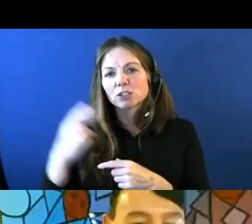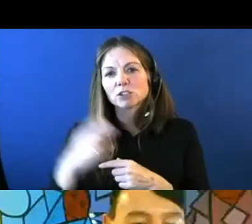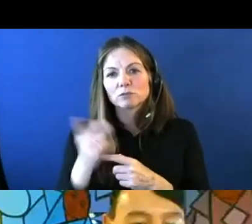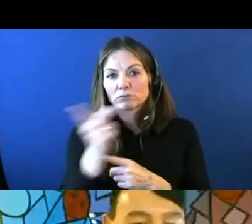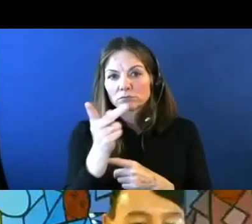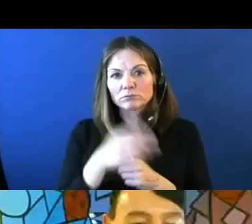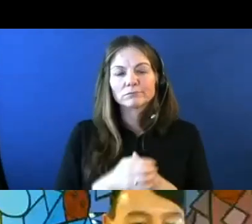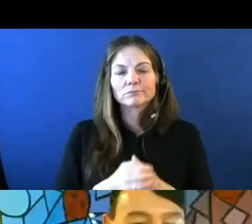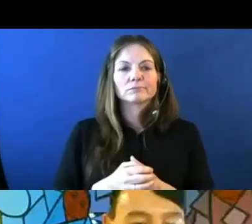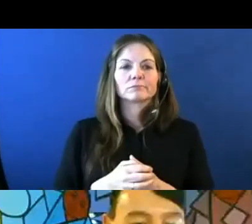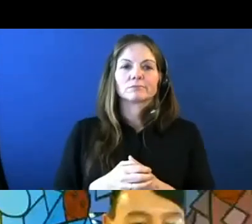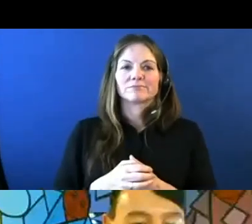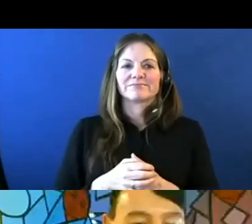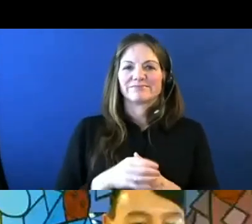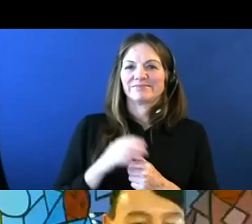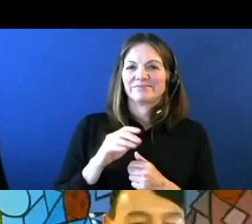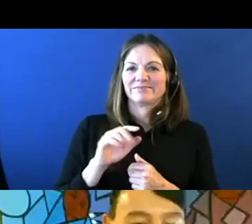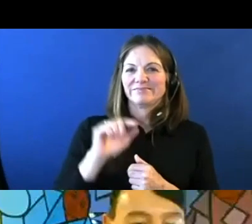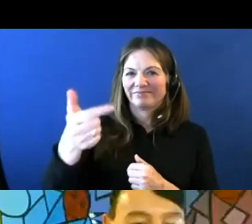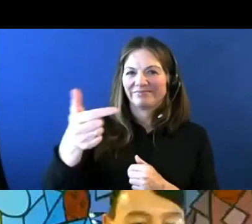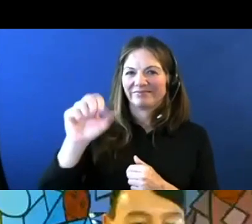Yeah, so I feel like I should let Shannon answer something.